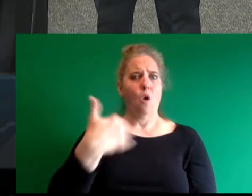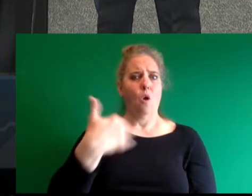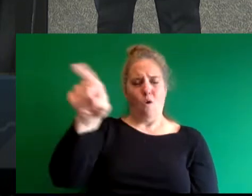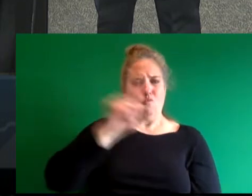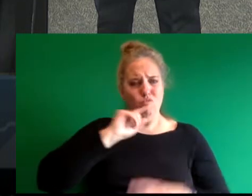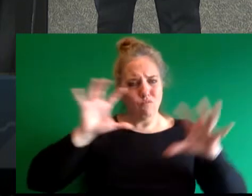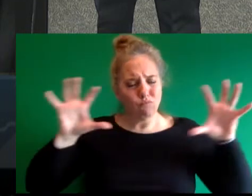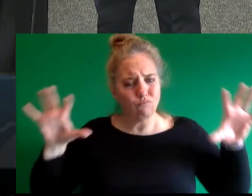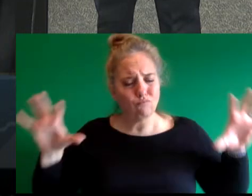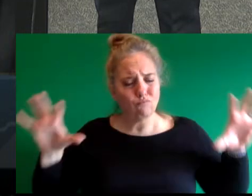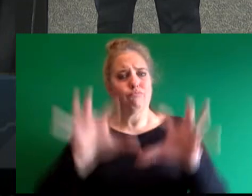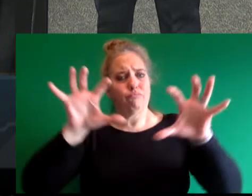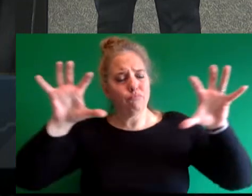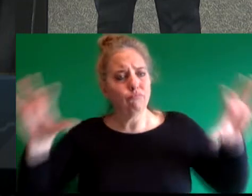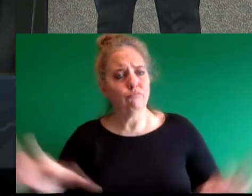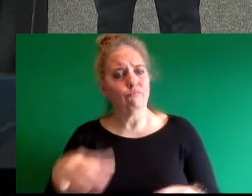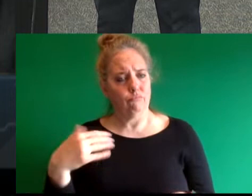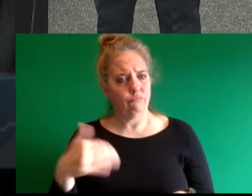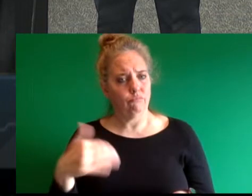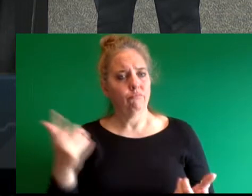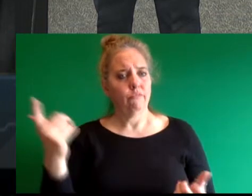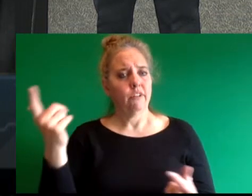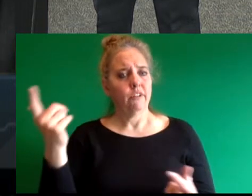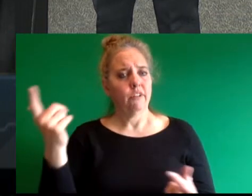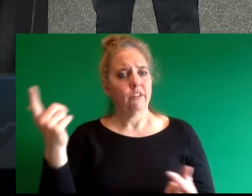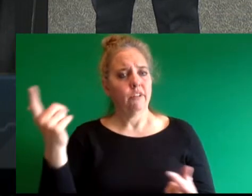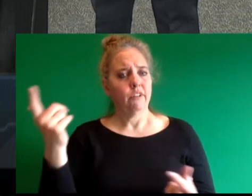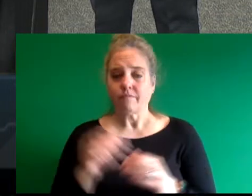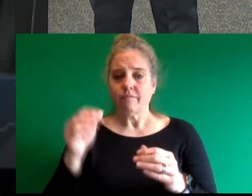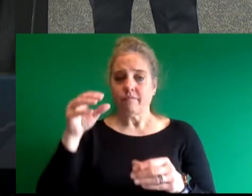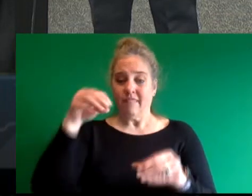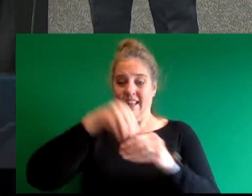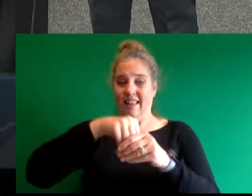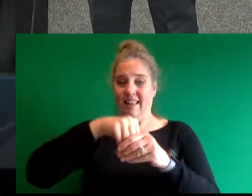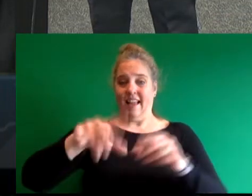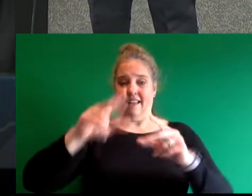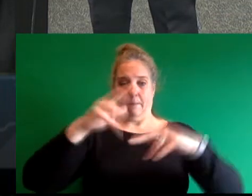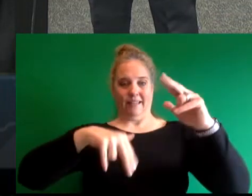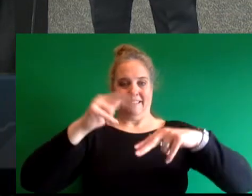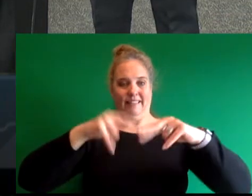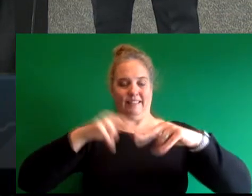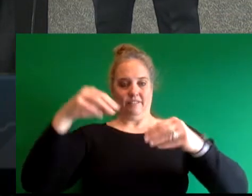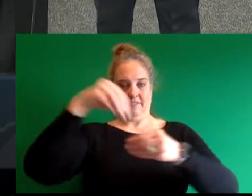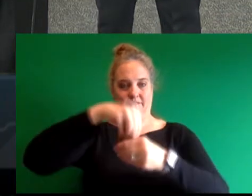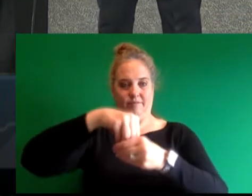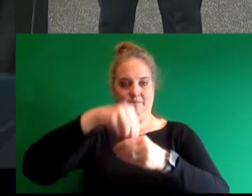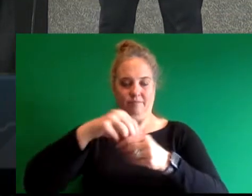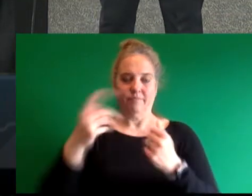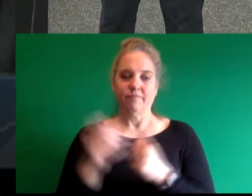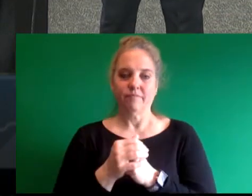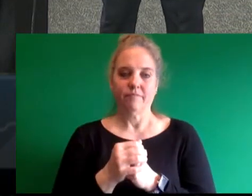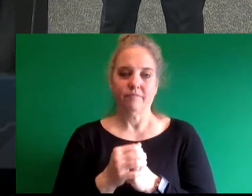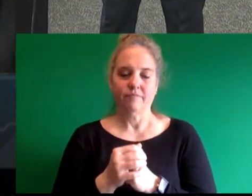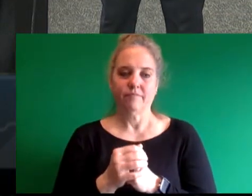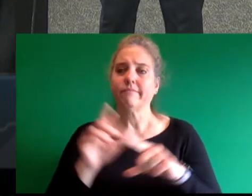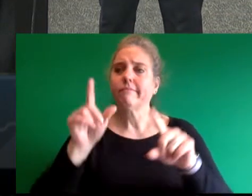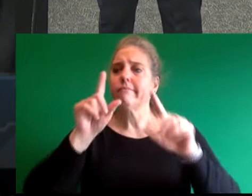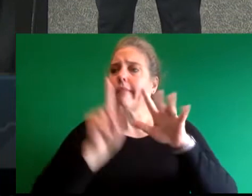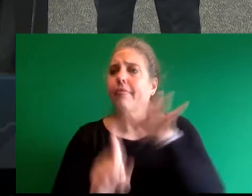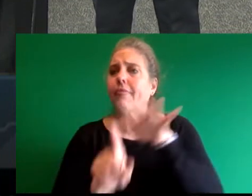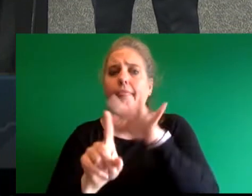this building, but just throughout some many different dynamics. And so we really appreciate your efforts,